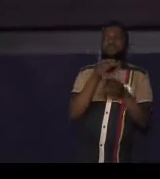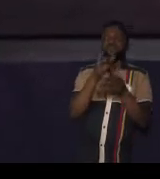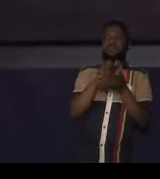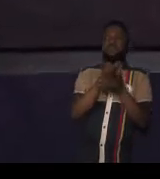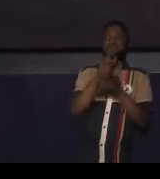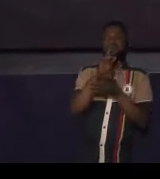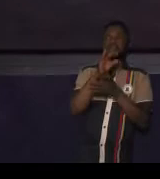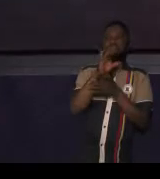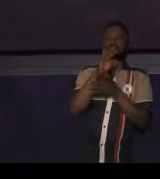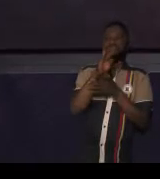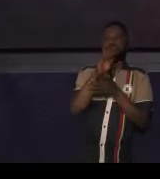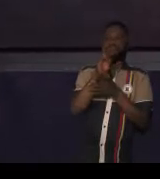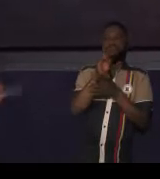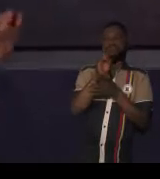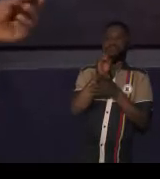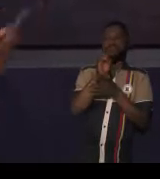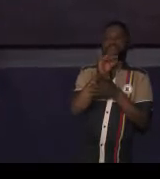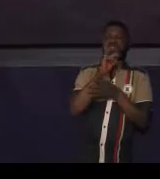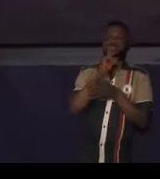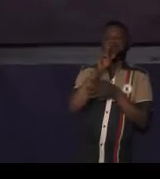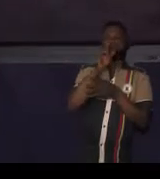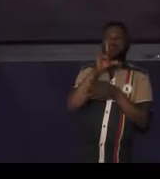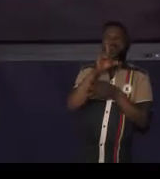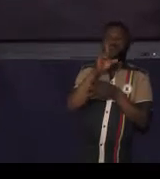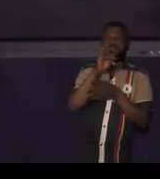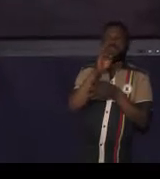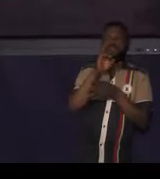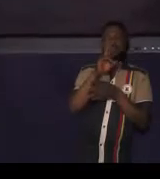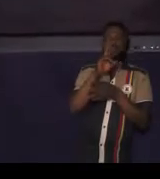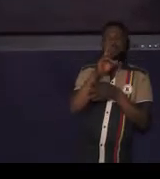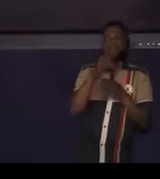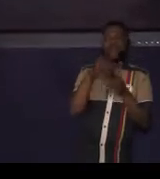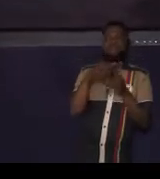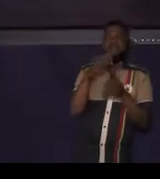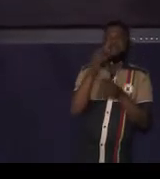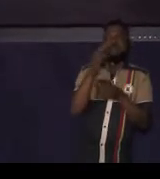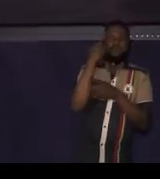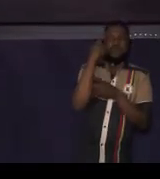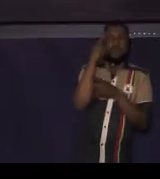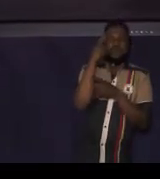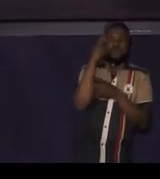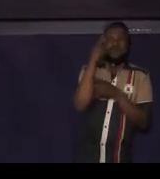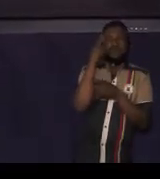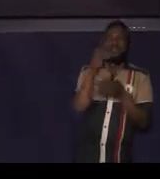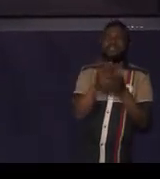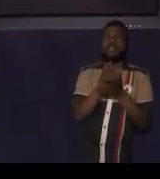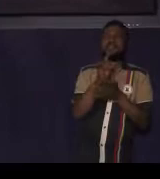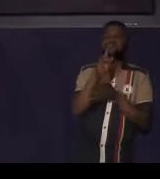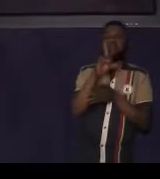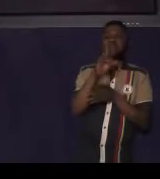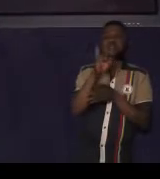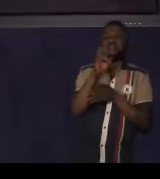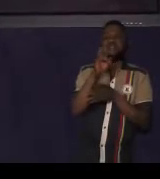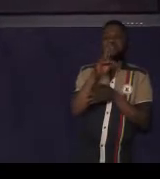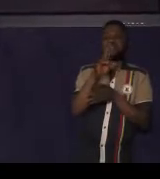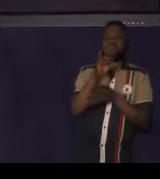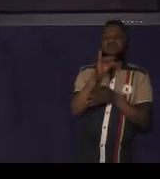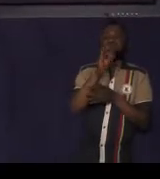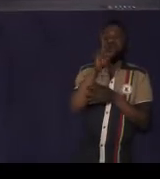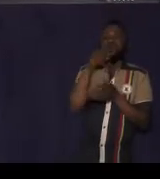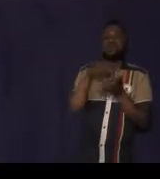relationship is that 1000 cubic centimeters is 1 liter. But of course, that 1 liter